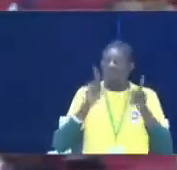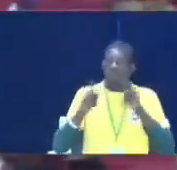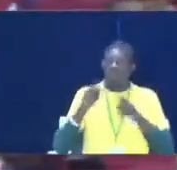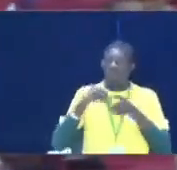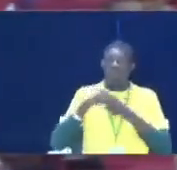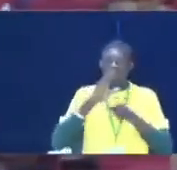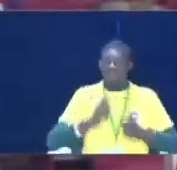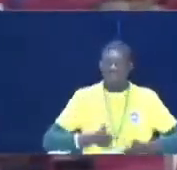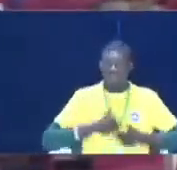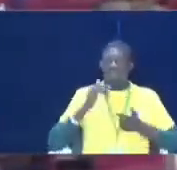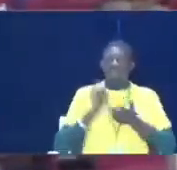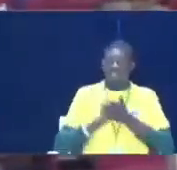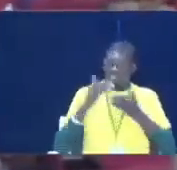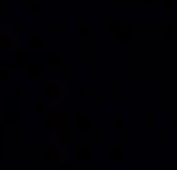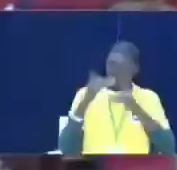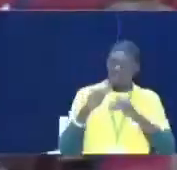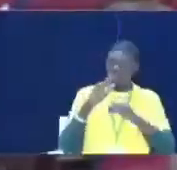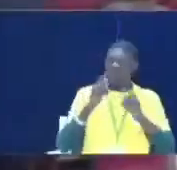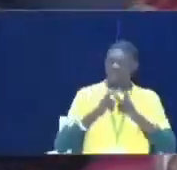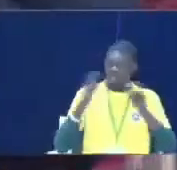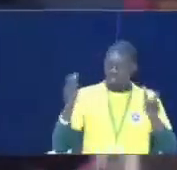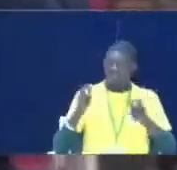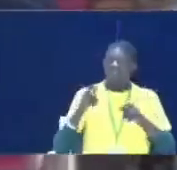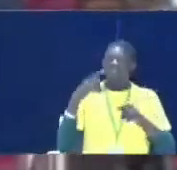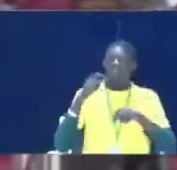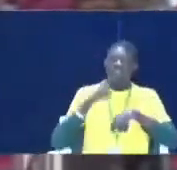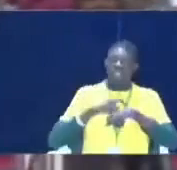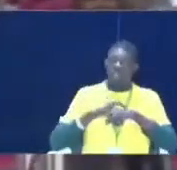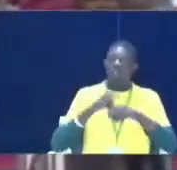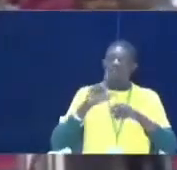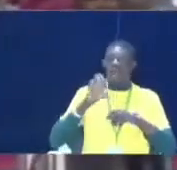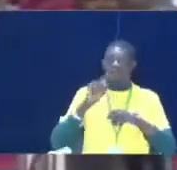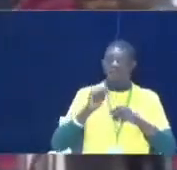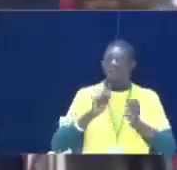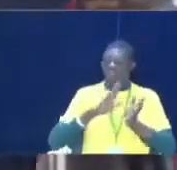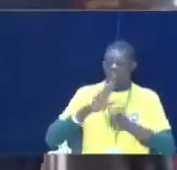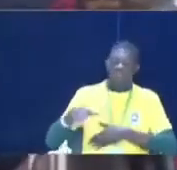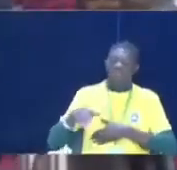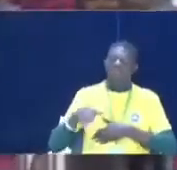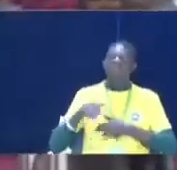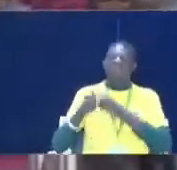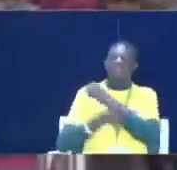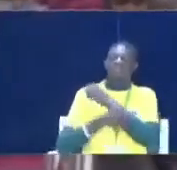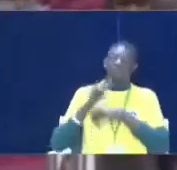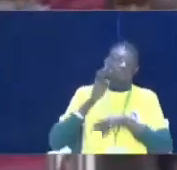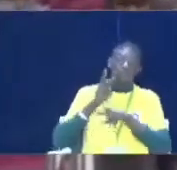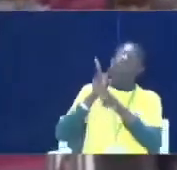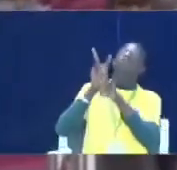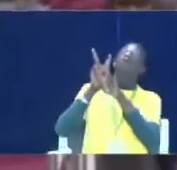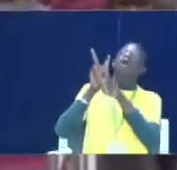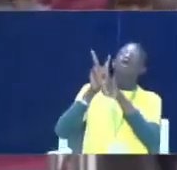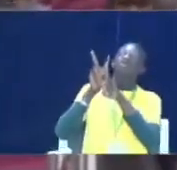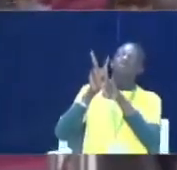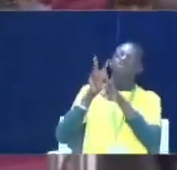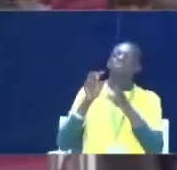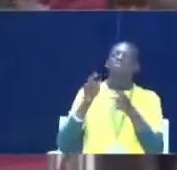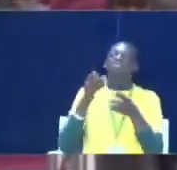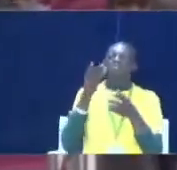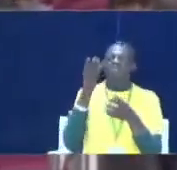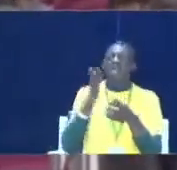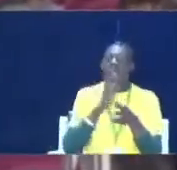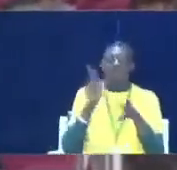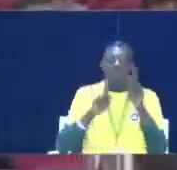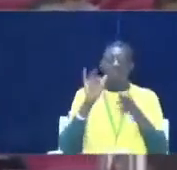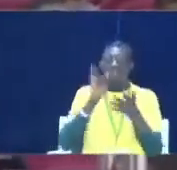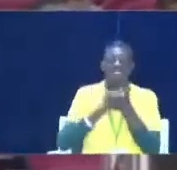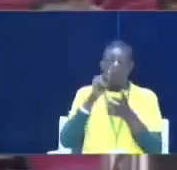your life that has limited your enlargement. The moment Lot left Abraham, the Lord told Abraham, lift up your eyes. There are people you have to